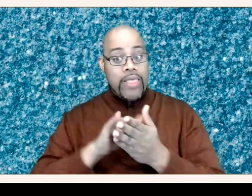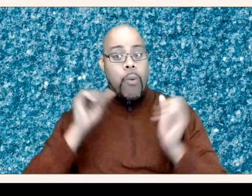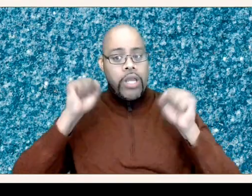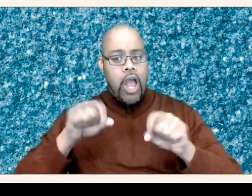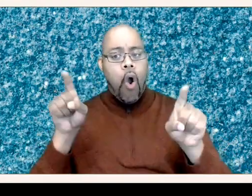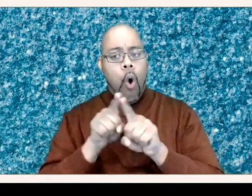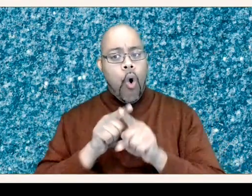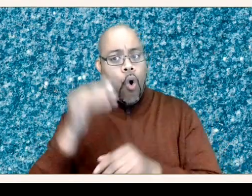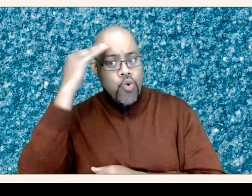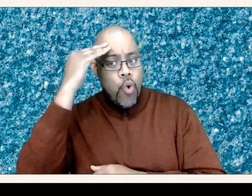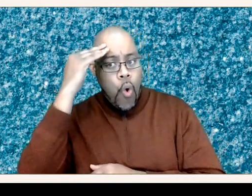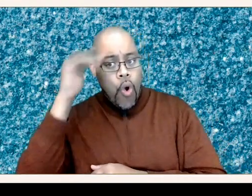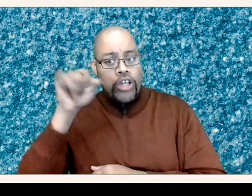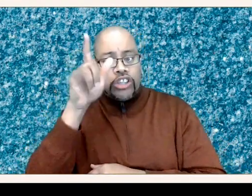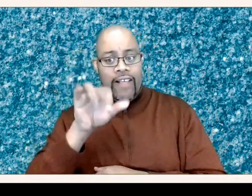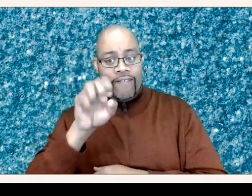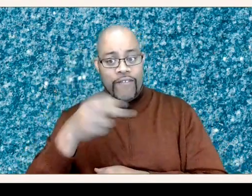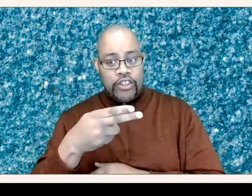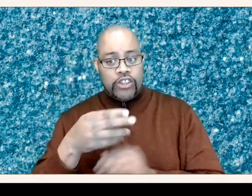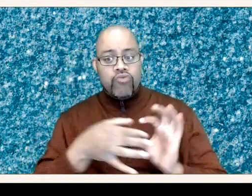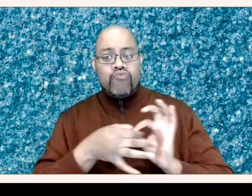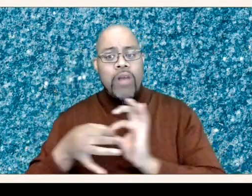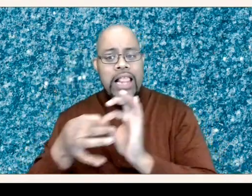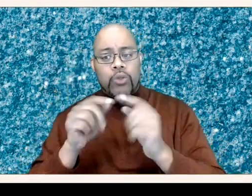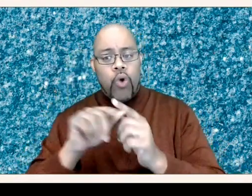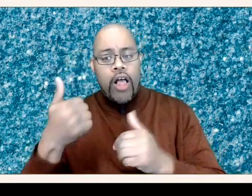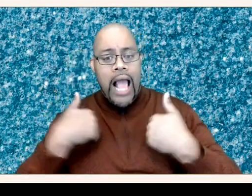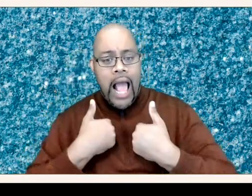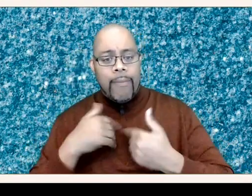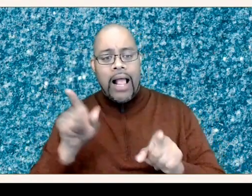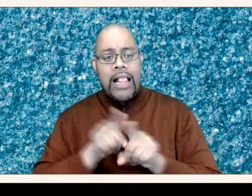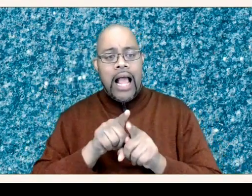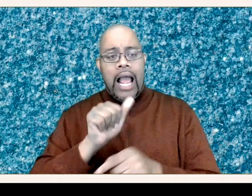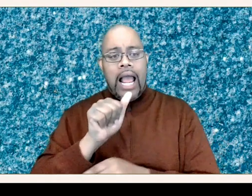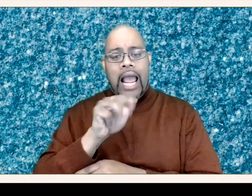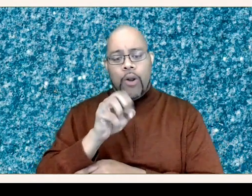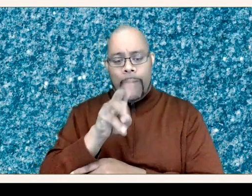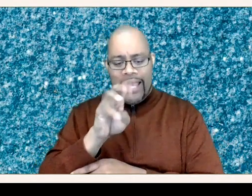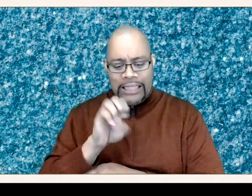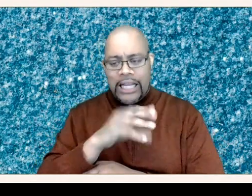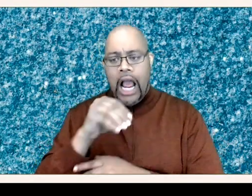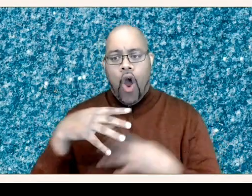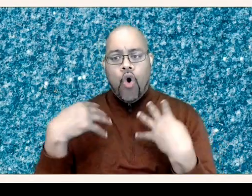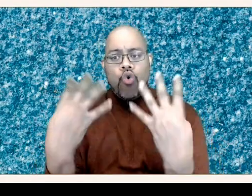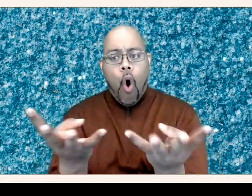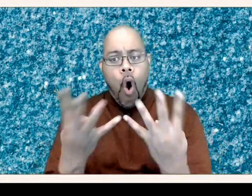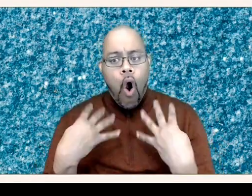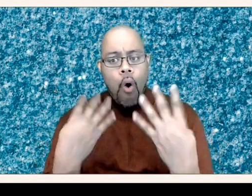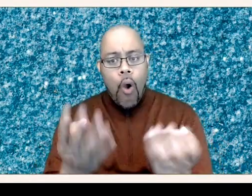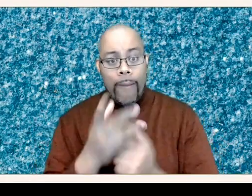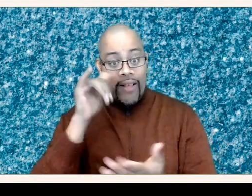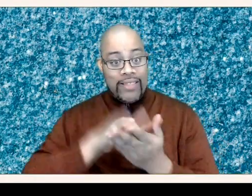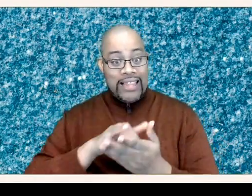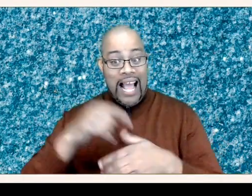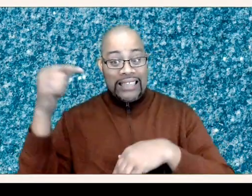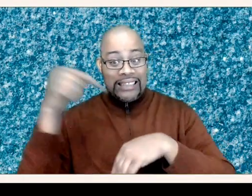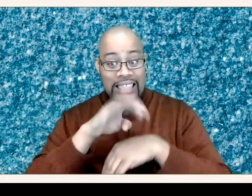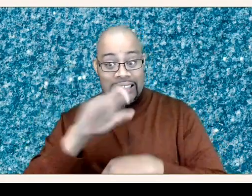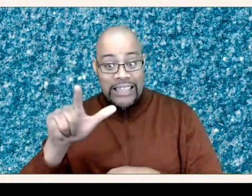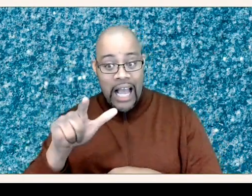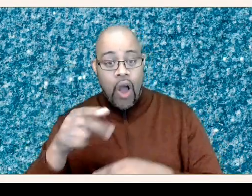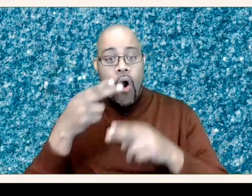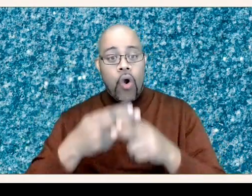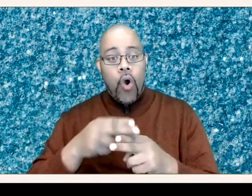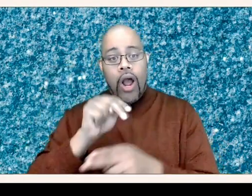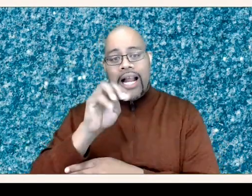that we can also know that jellyfish are related to other undersea animals like anemones and corals. That's because these stinging cells are